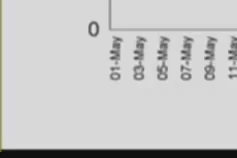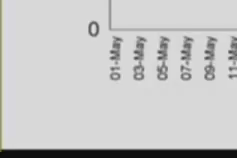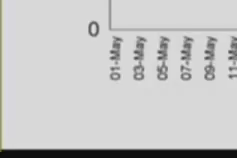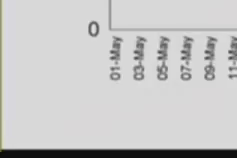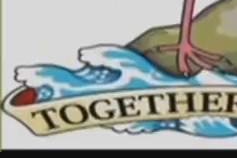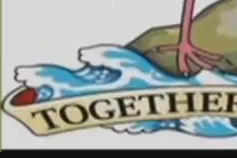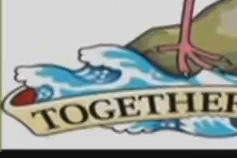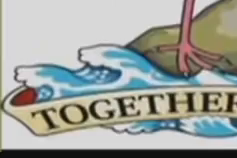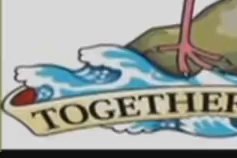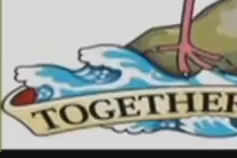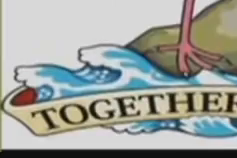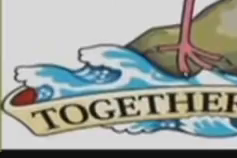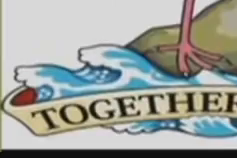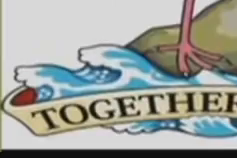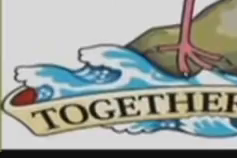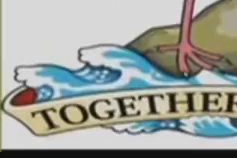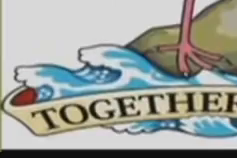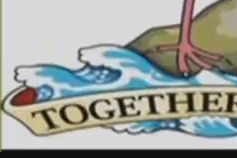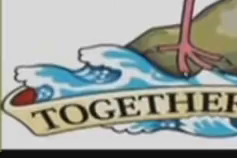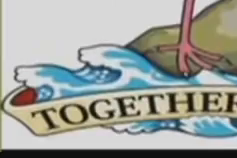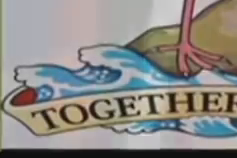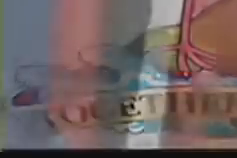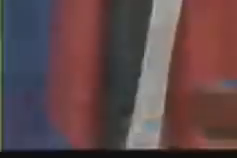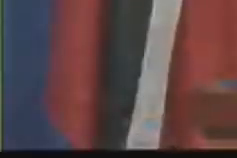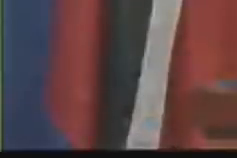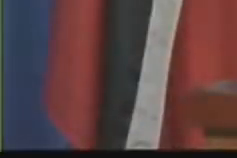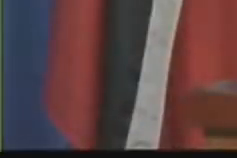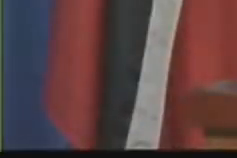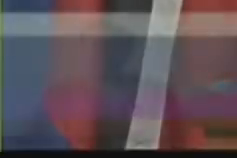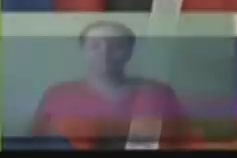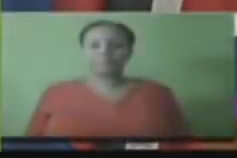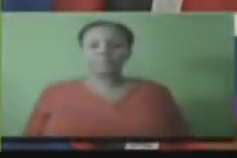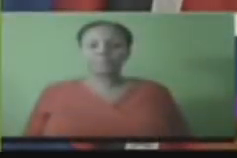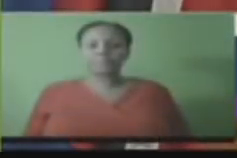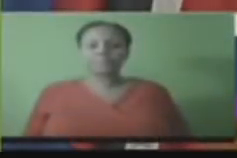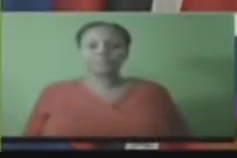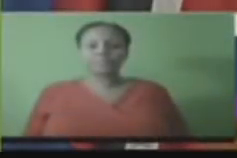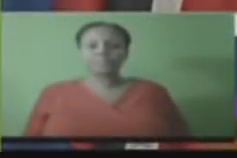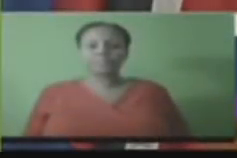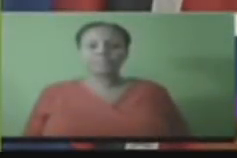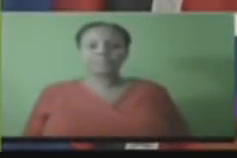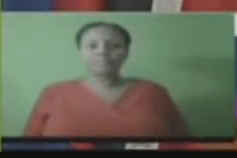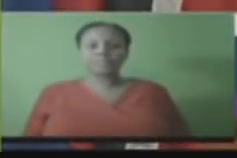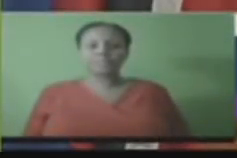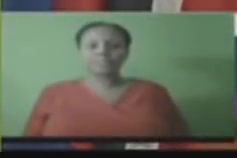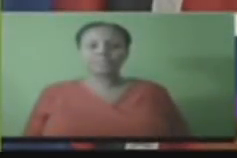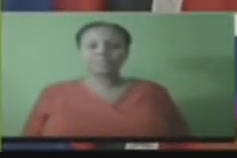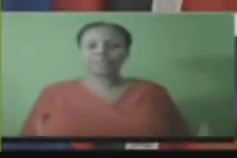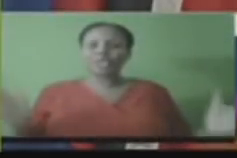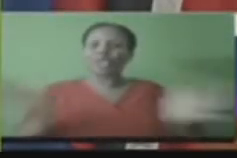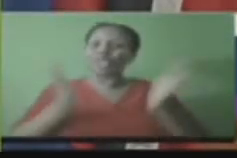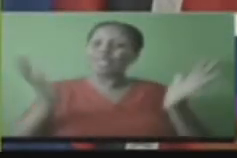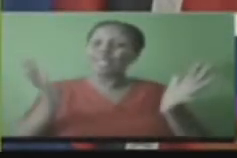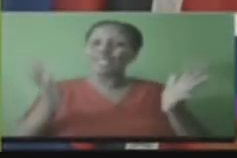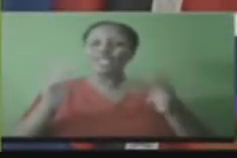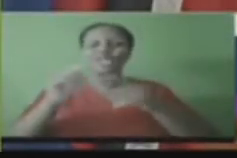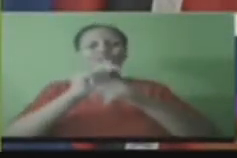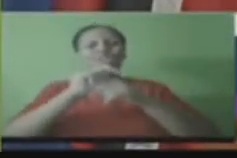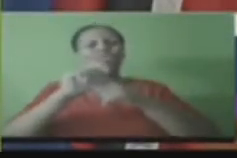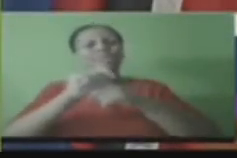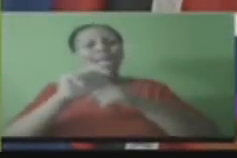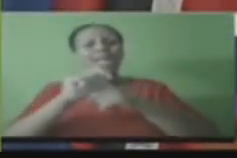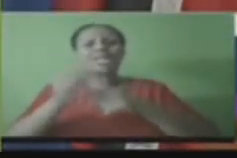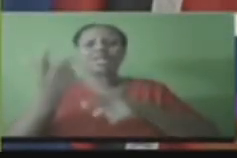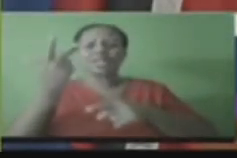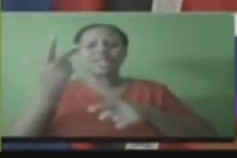thank you very much, ladies and gentlemen. I would like to urge you to practice the 3 Ws and to please obtain your